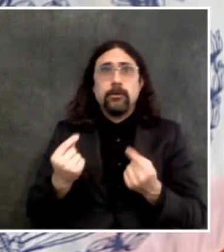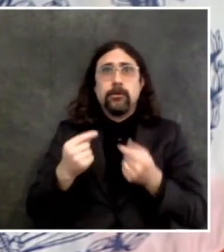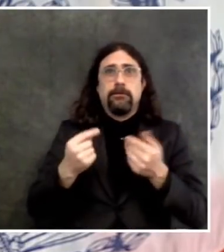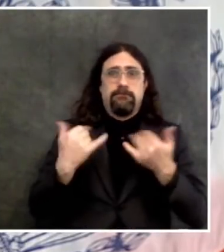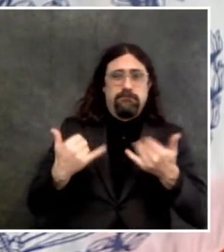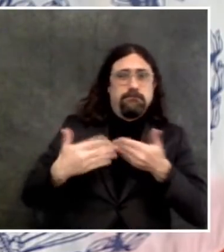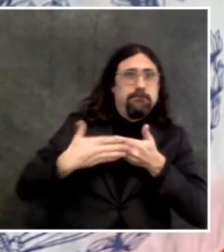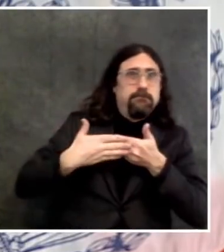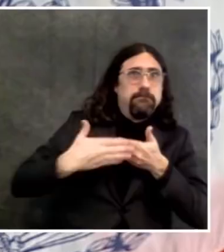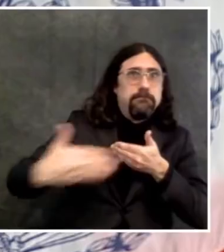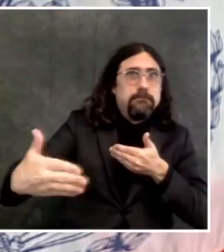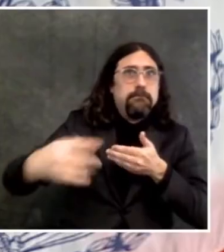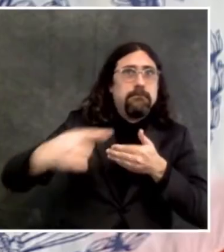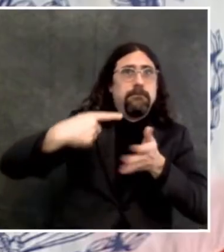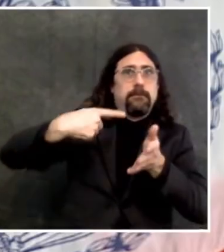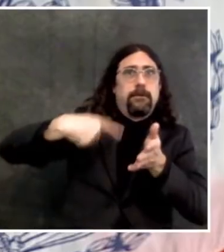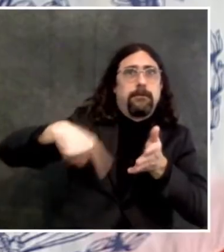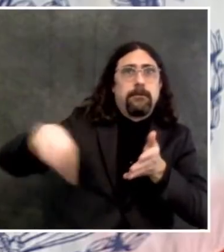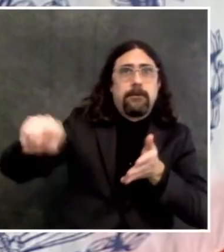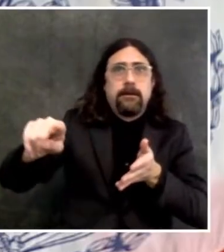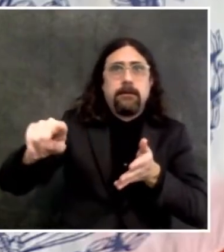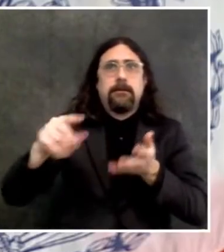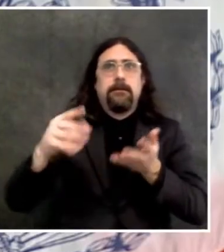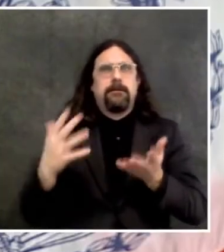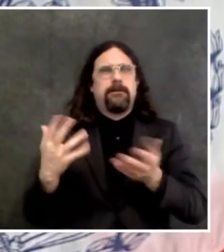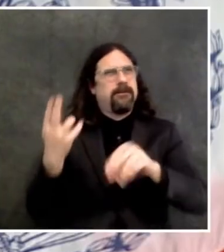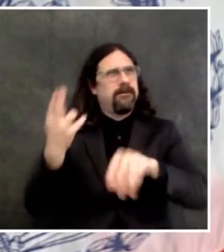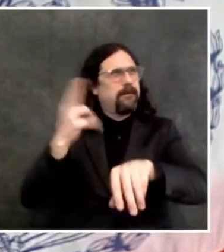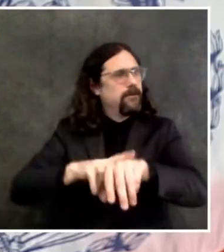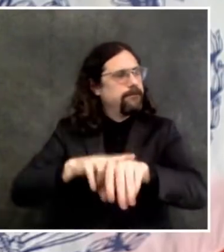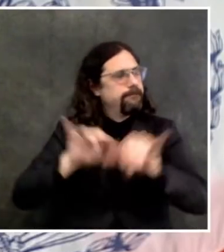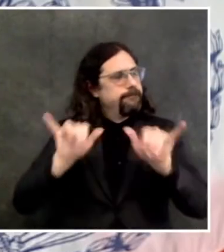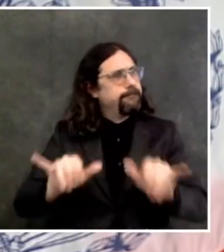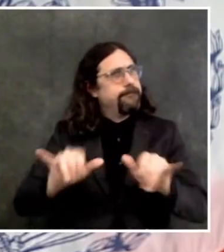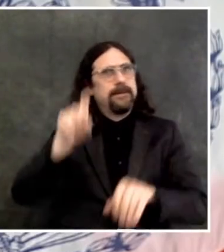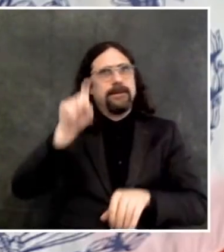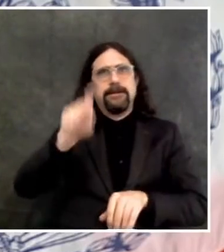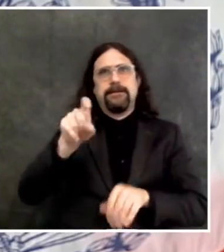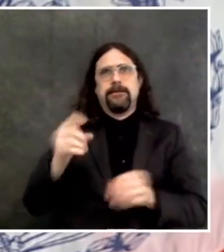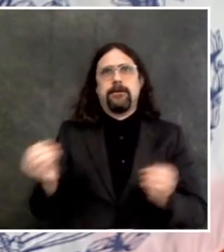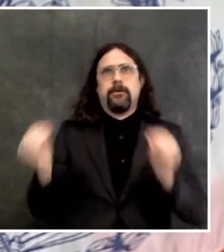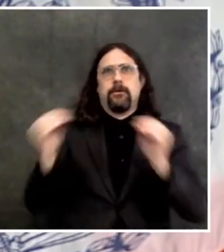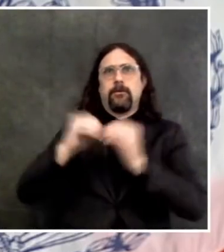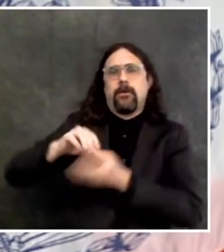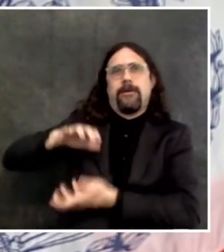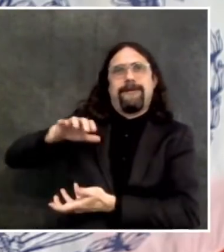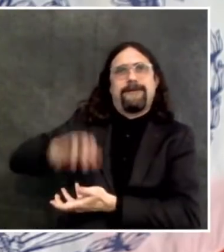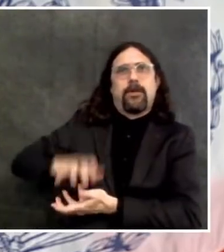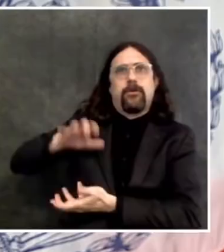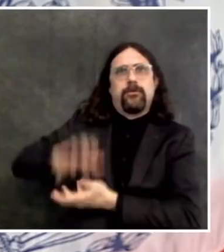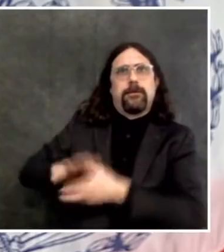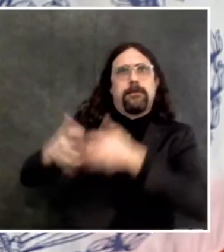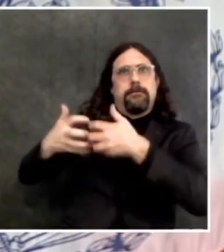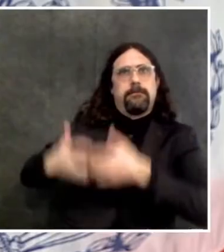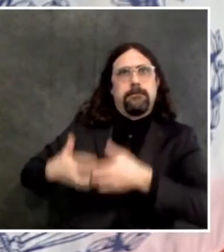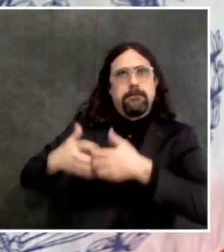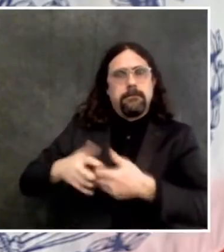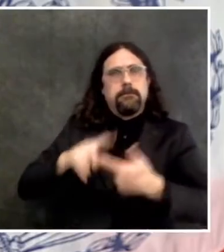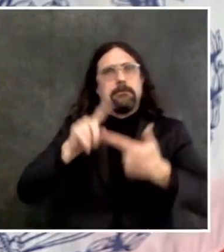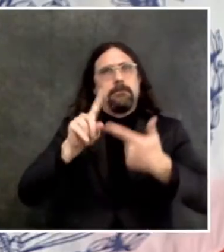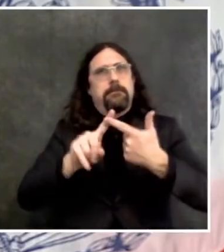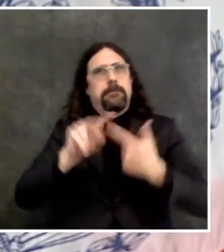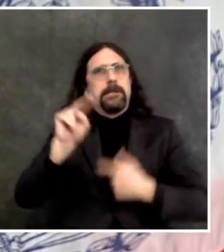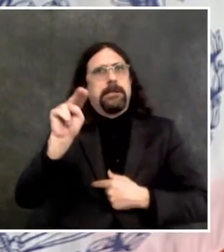the need for N95 masks and other PPEs. I talked to him in detail about the personnel reality and the whole group of